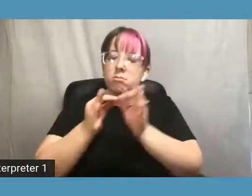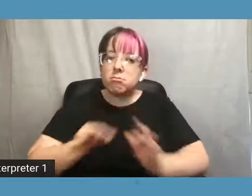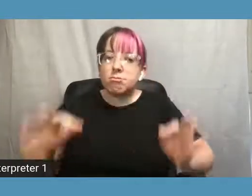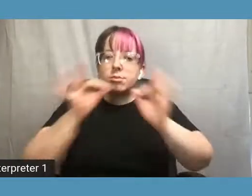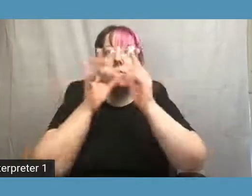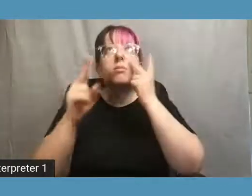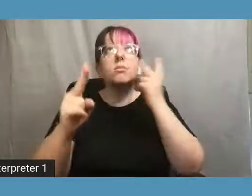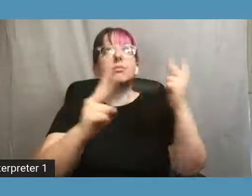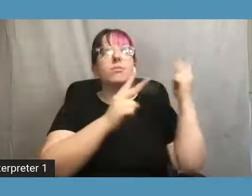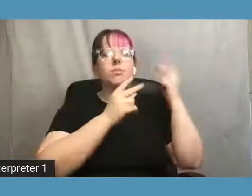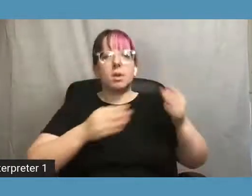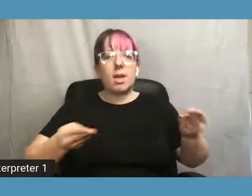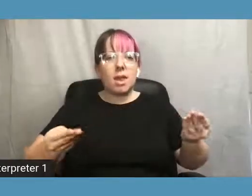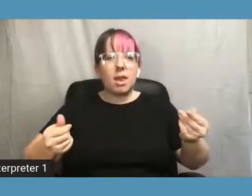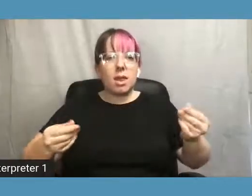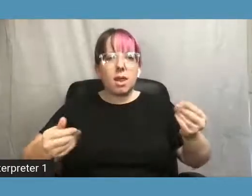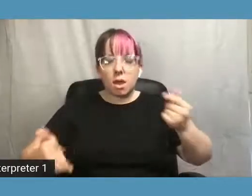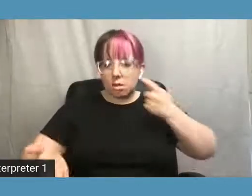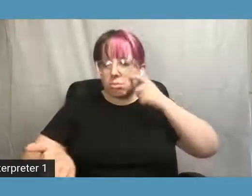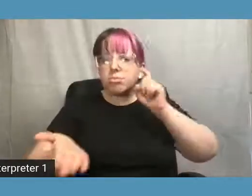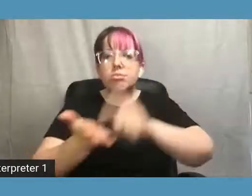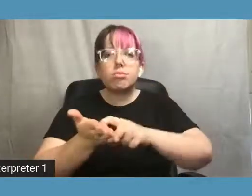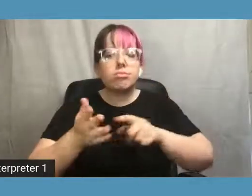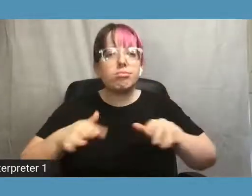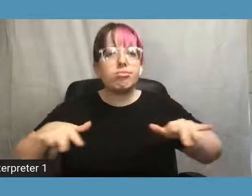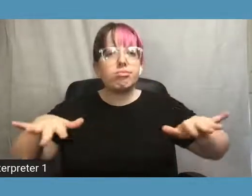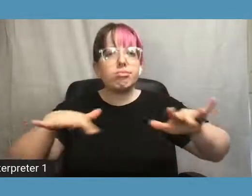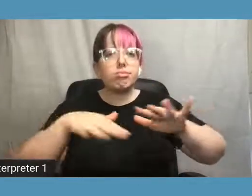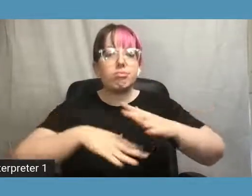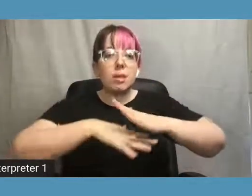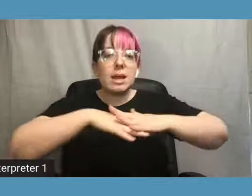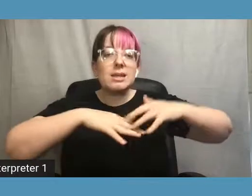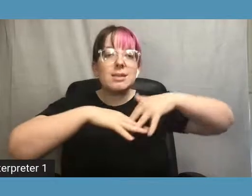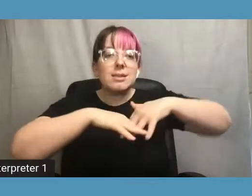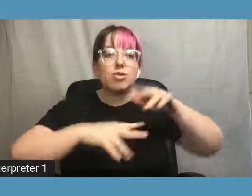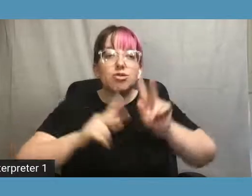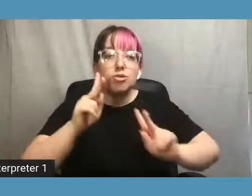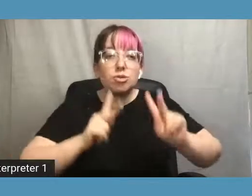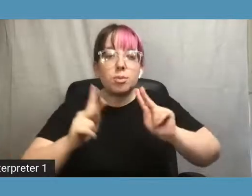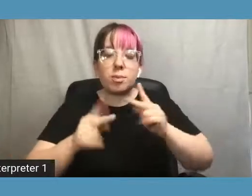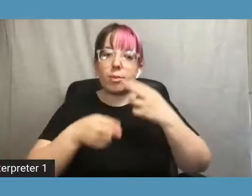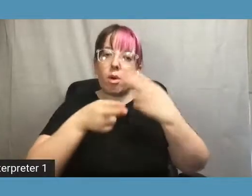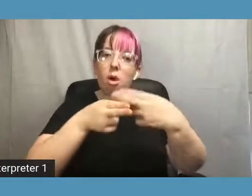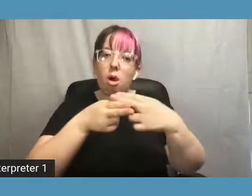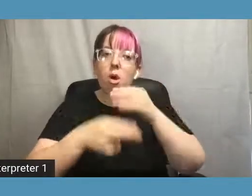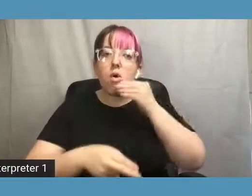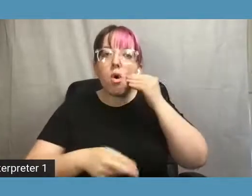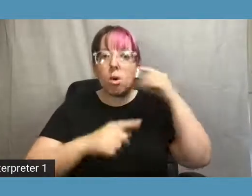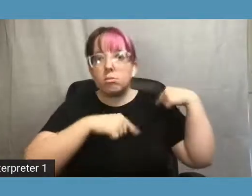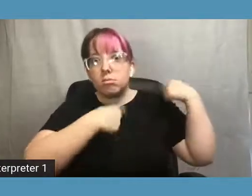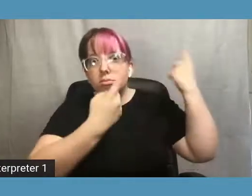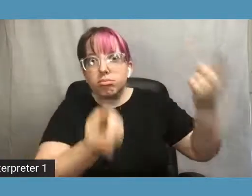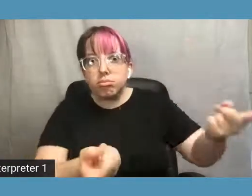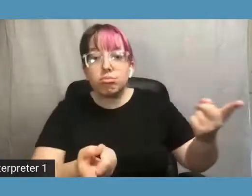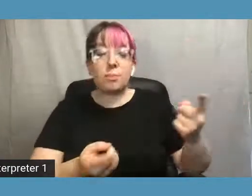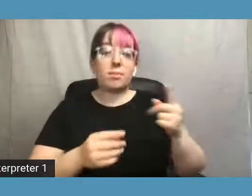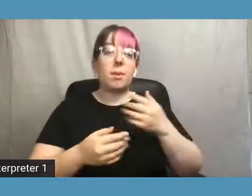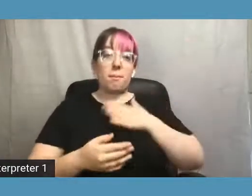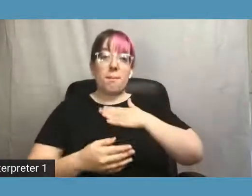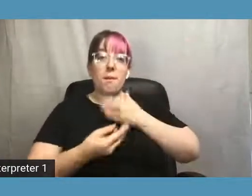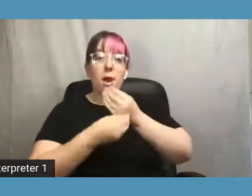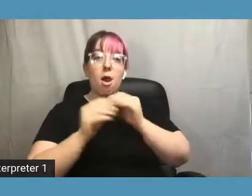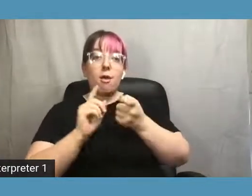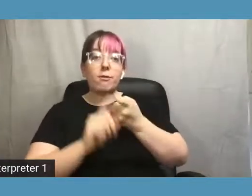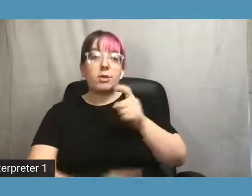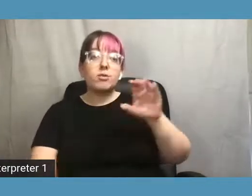that we each occupy and honor the indigenous people who have called it home. I am speaking to you from my office in Colorado Springs,